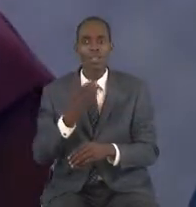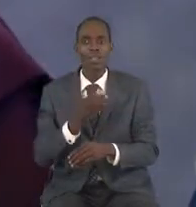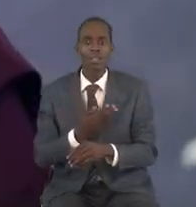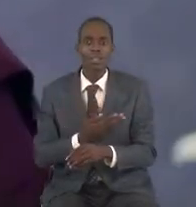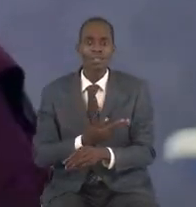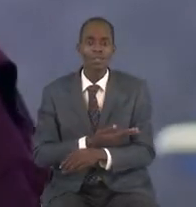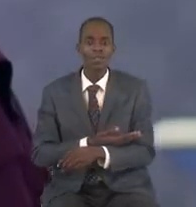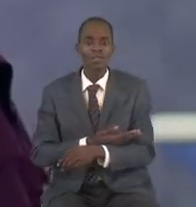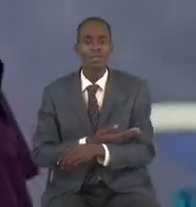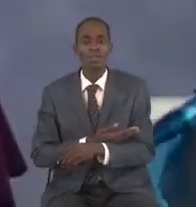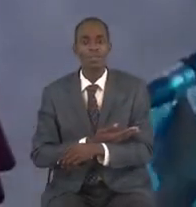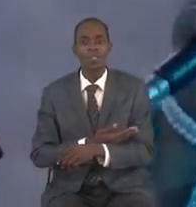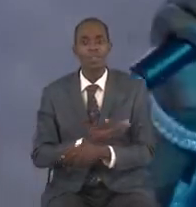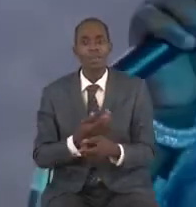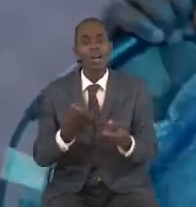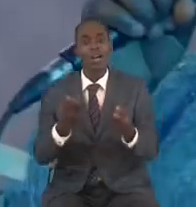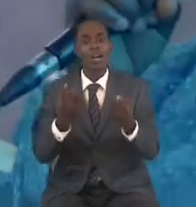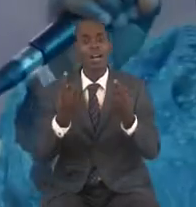come, Holy